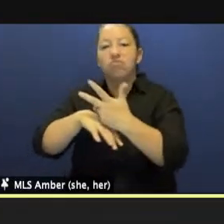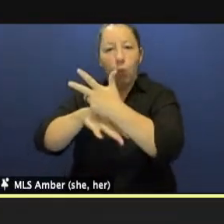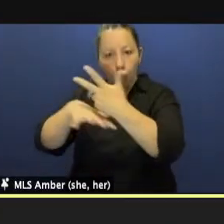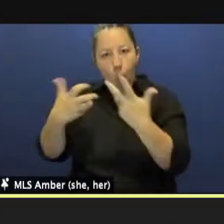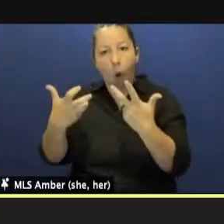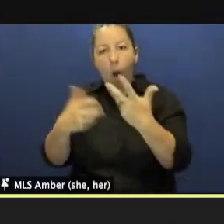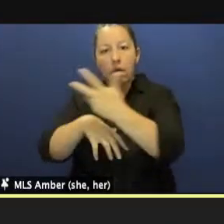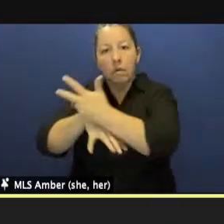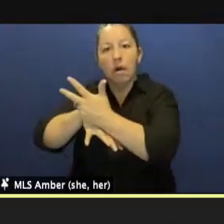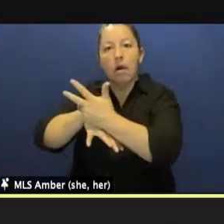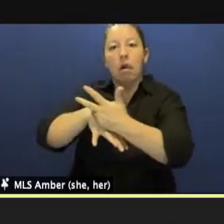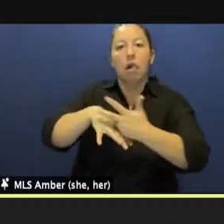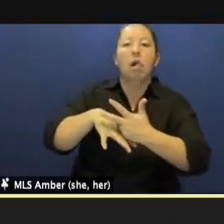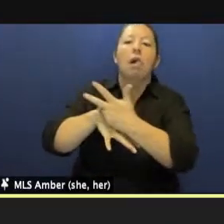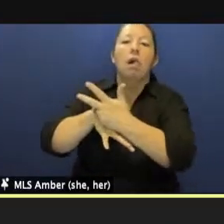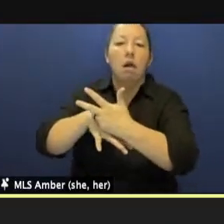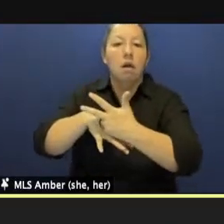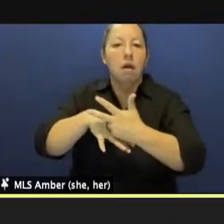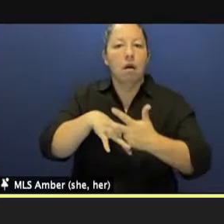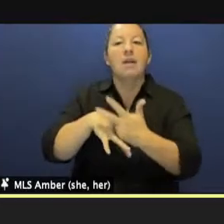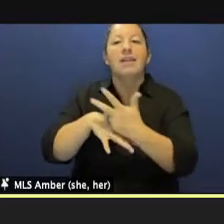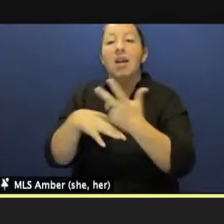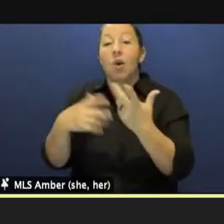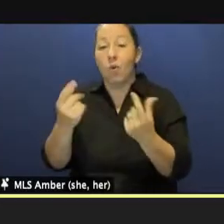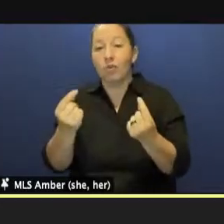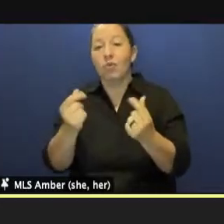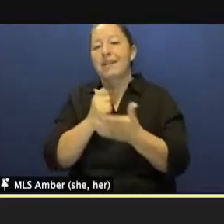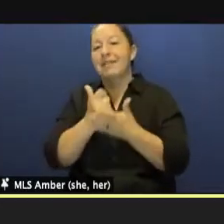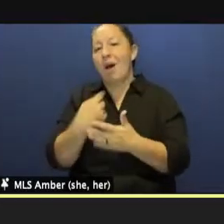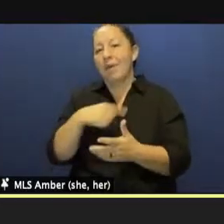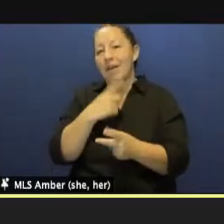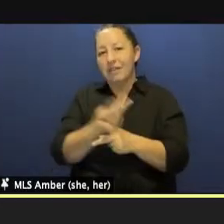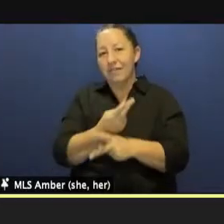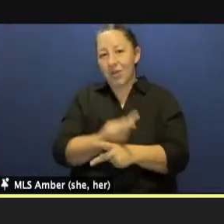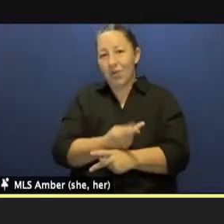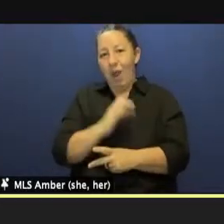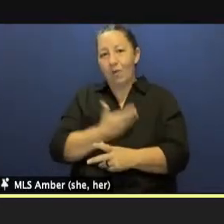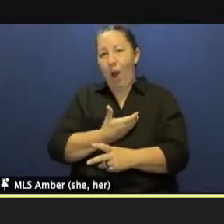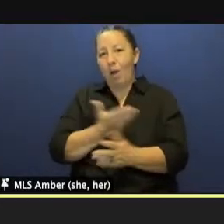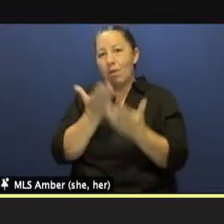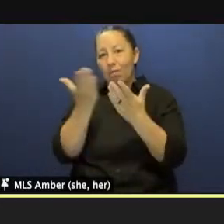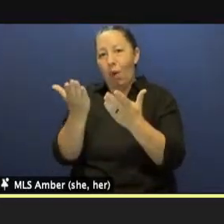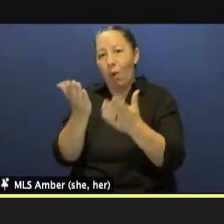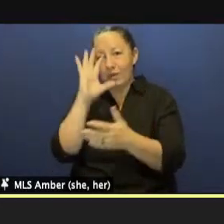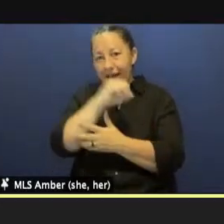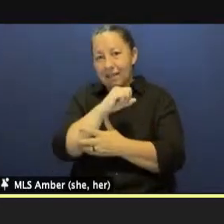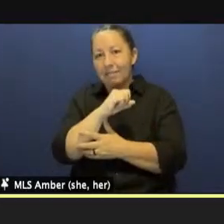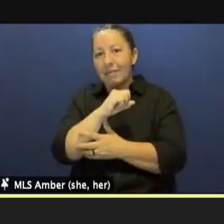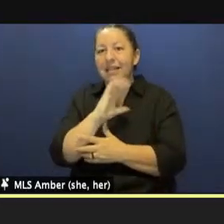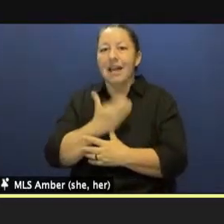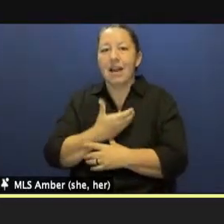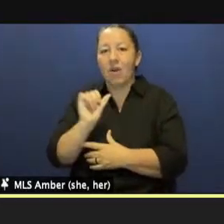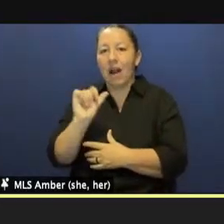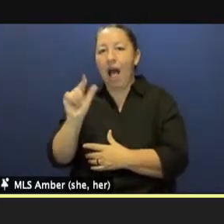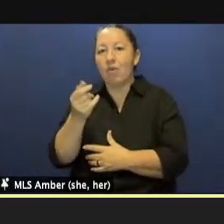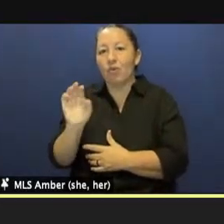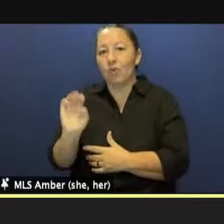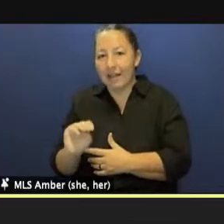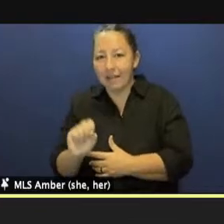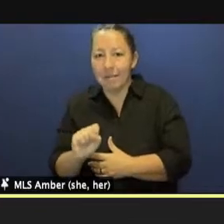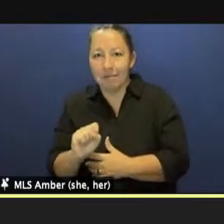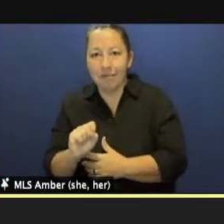our pose estimates and our slip prediction algorithms. There's a number of